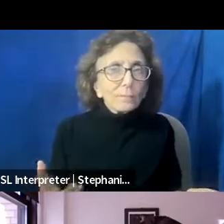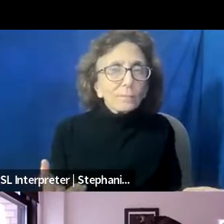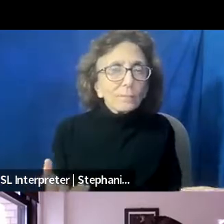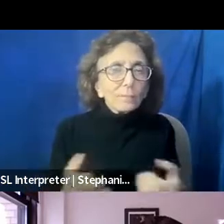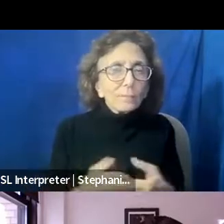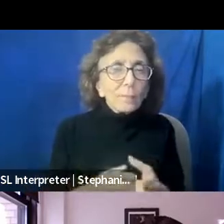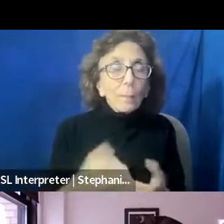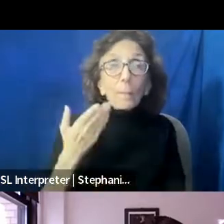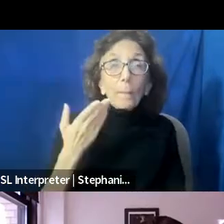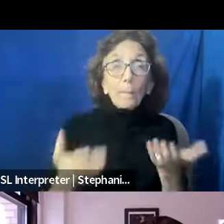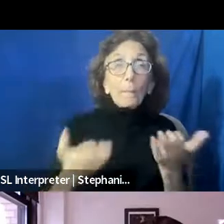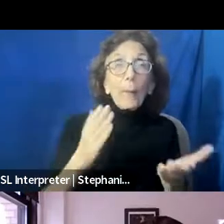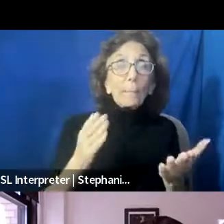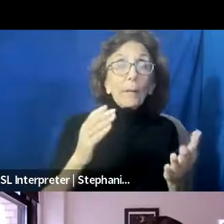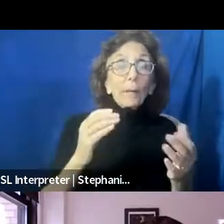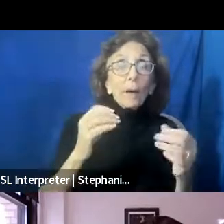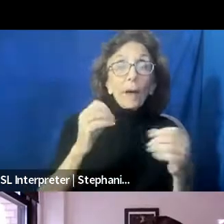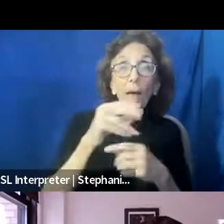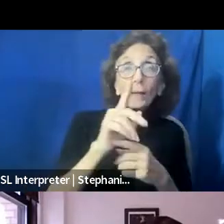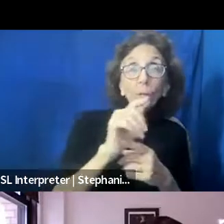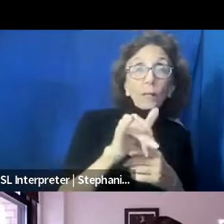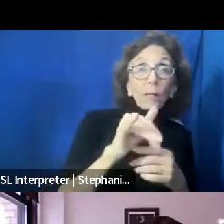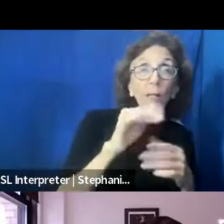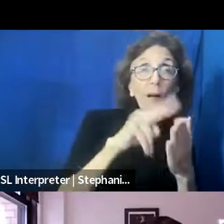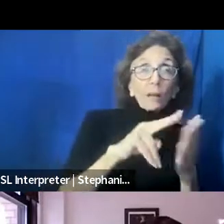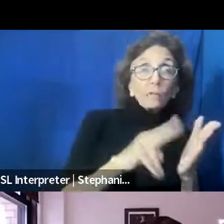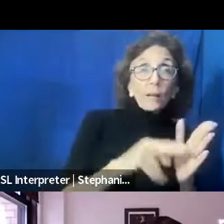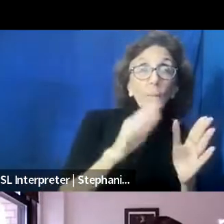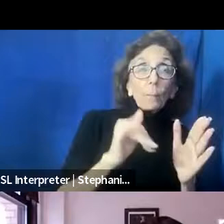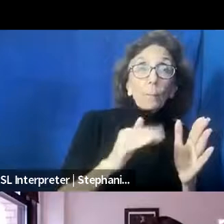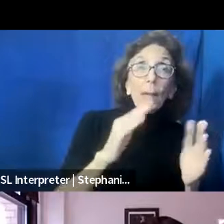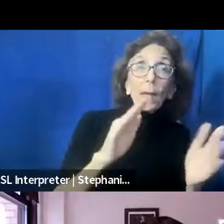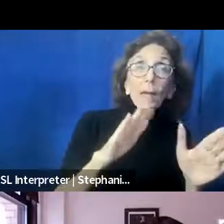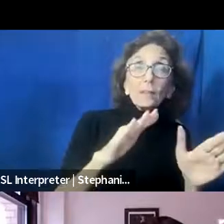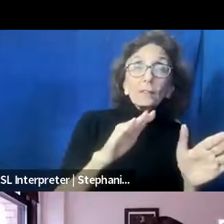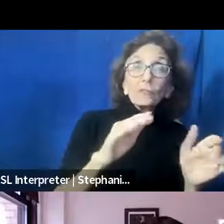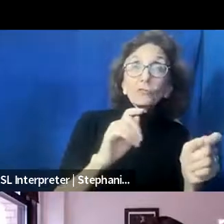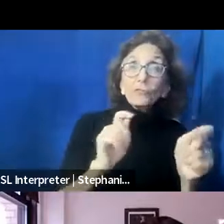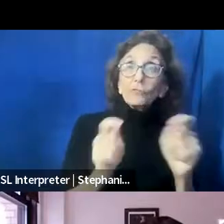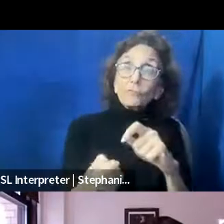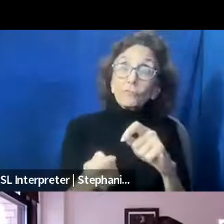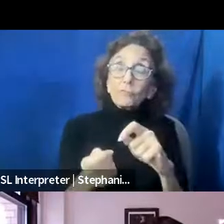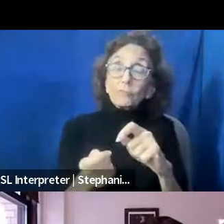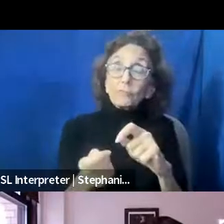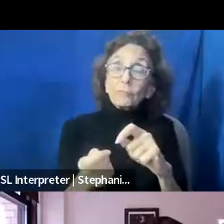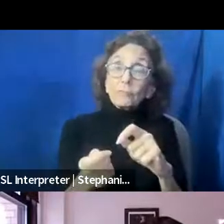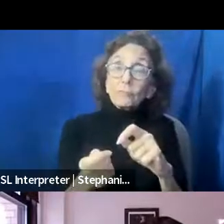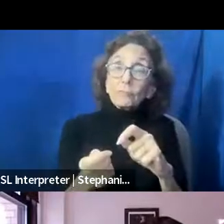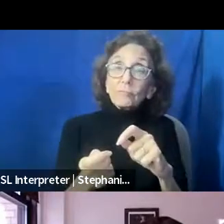we may shift our equity contract, for example, because,